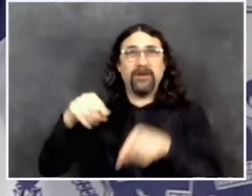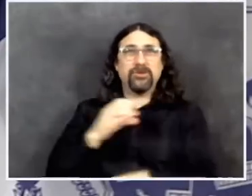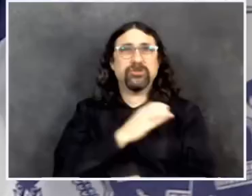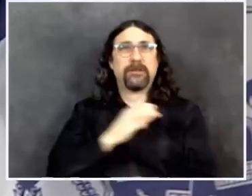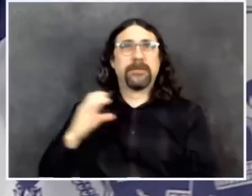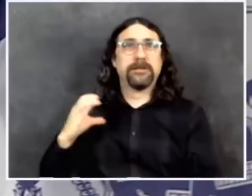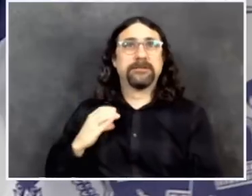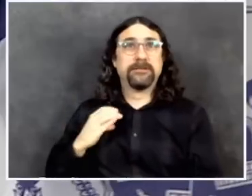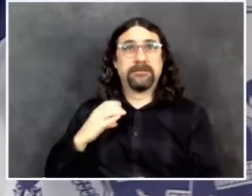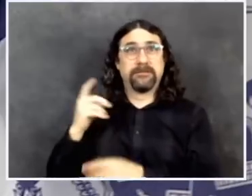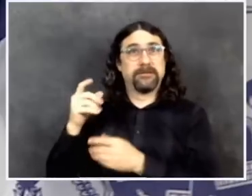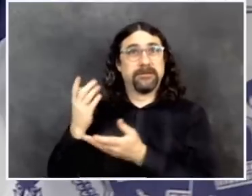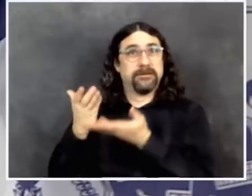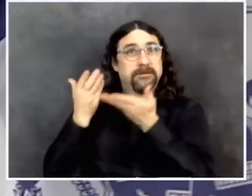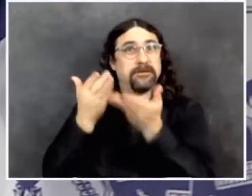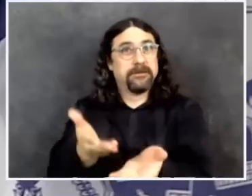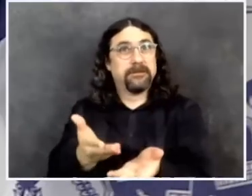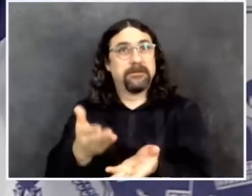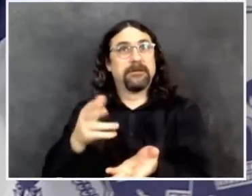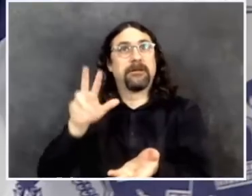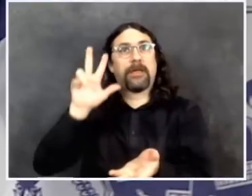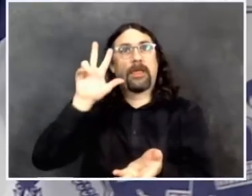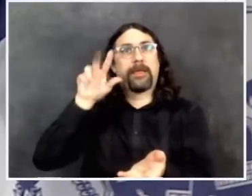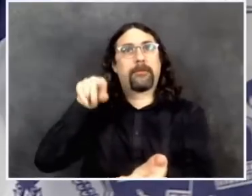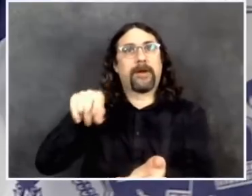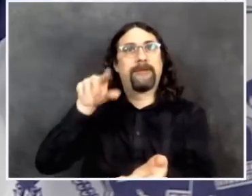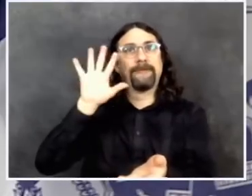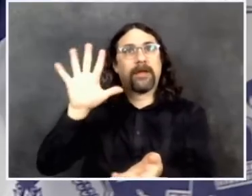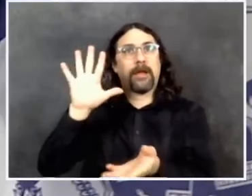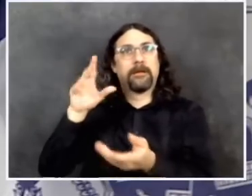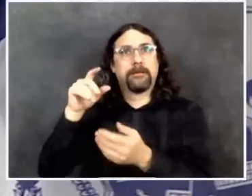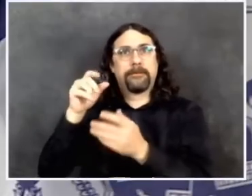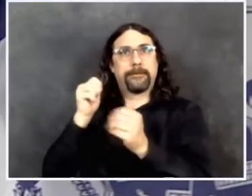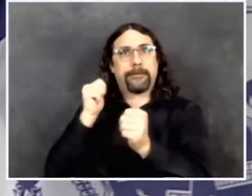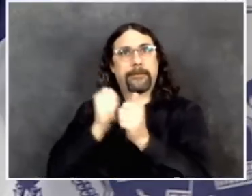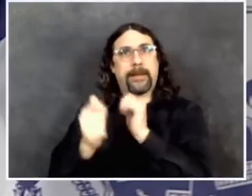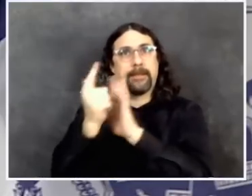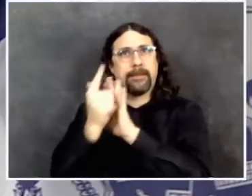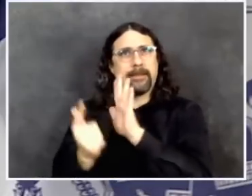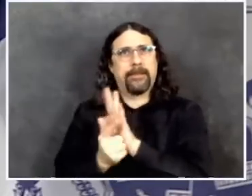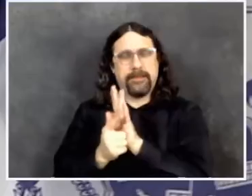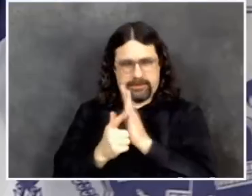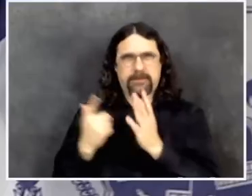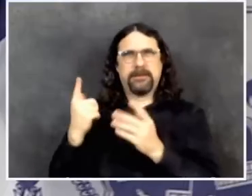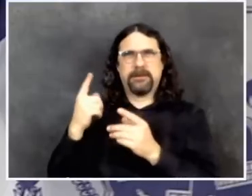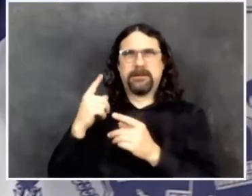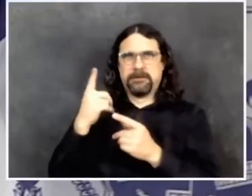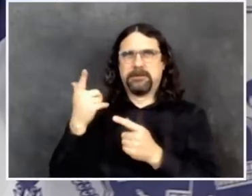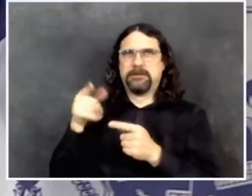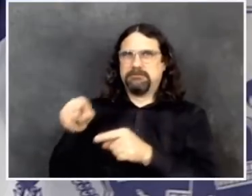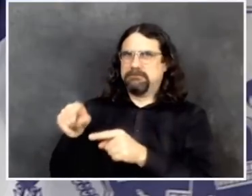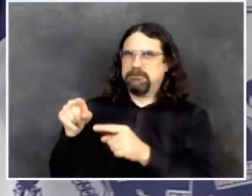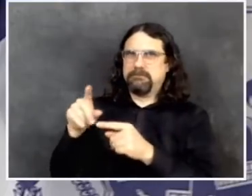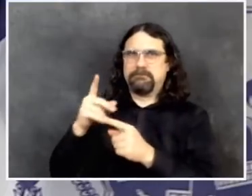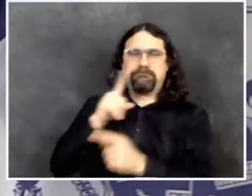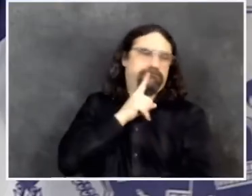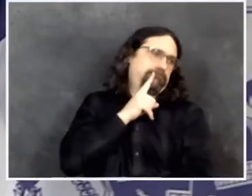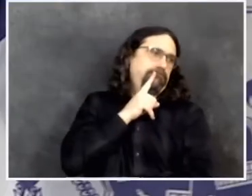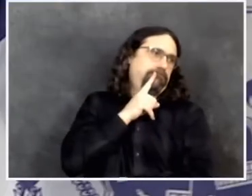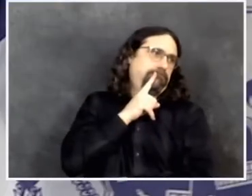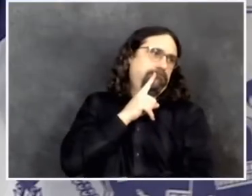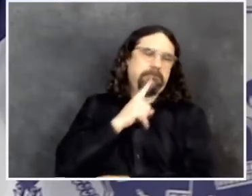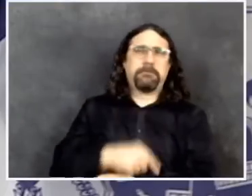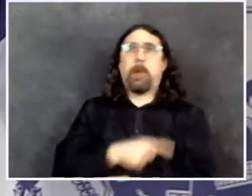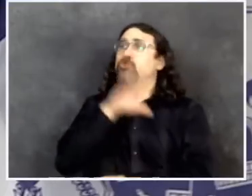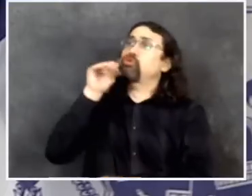City? How about helping us get back on our feet? Right now, you could liberate us by sending us test kits. You